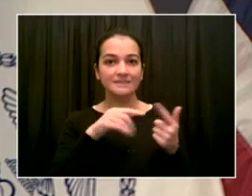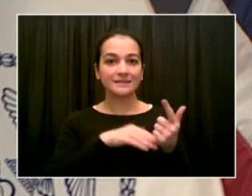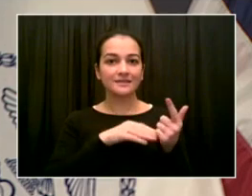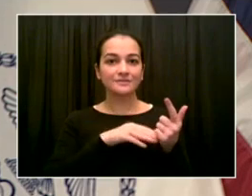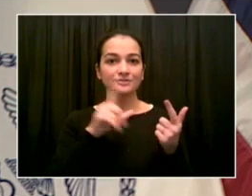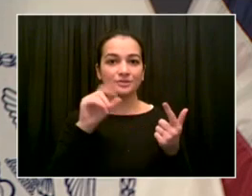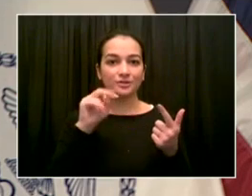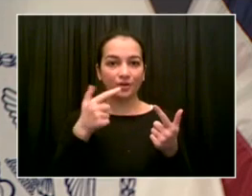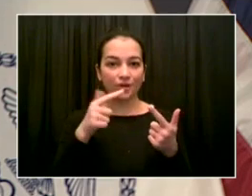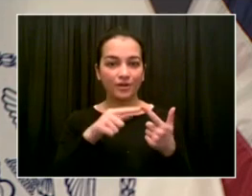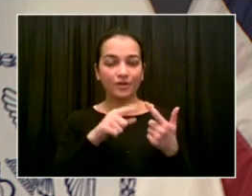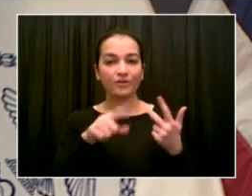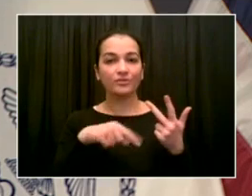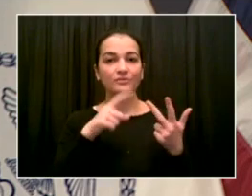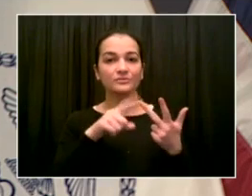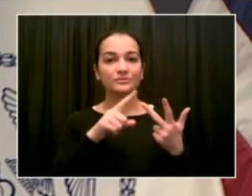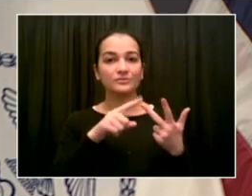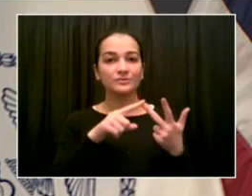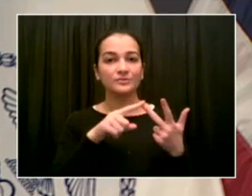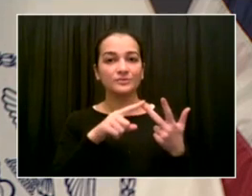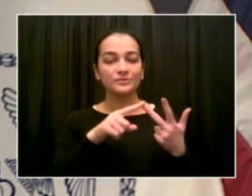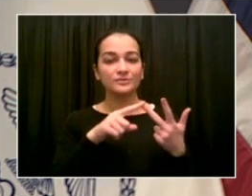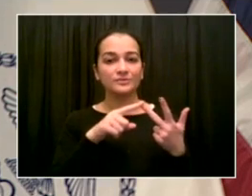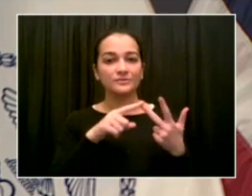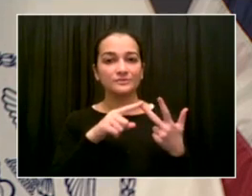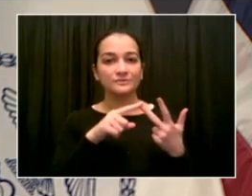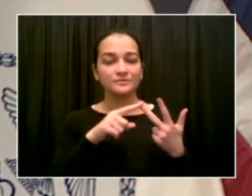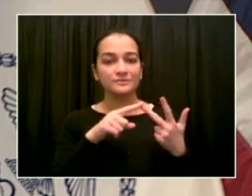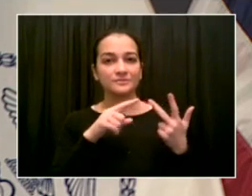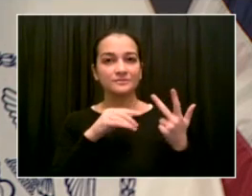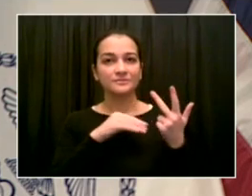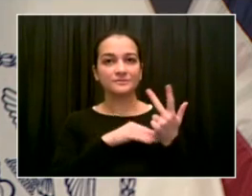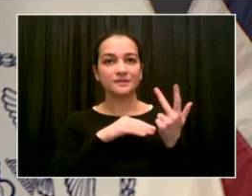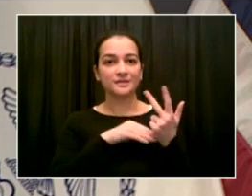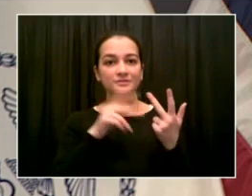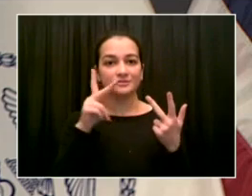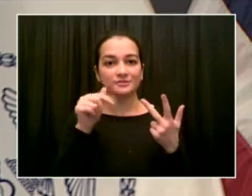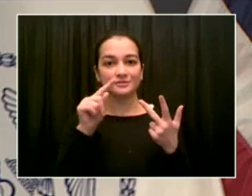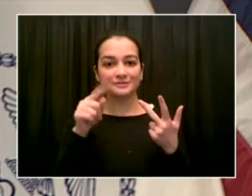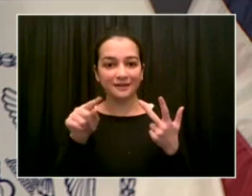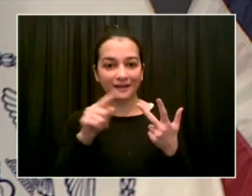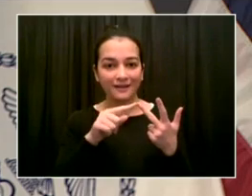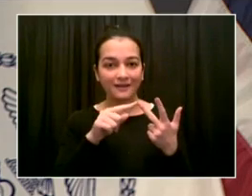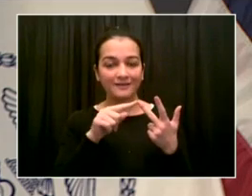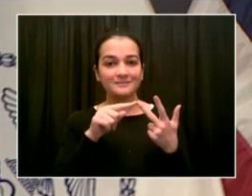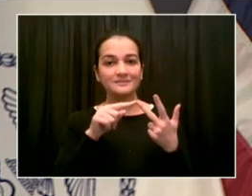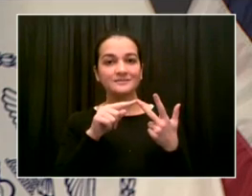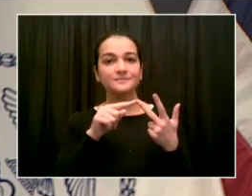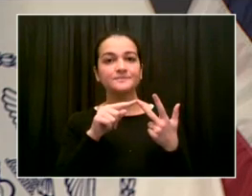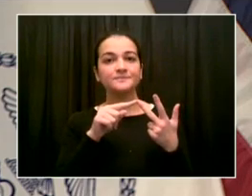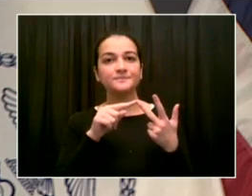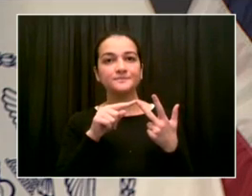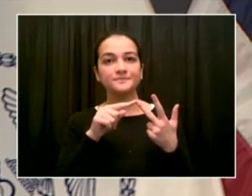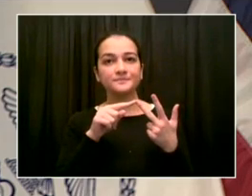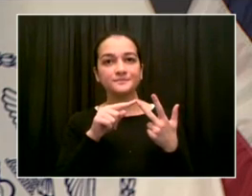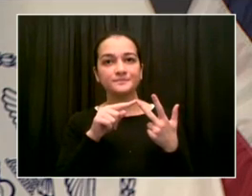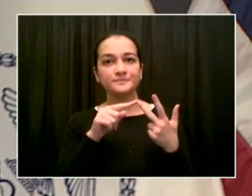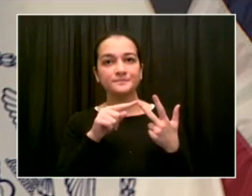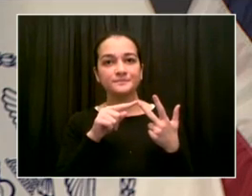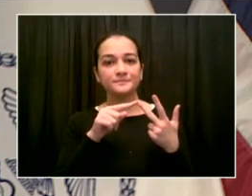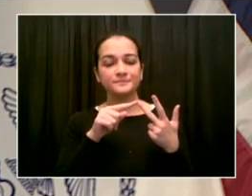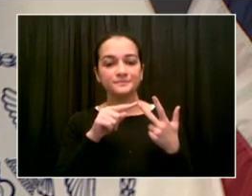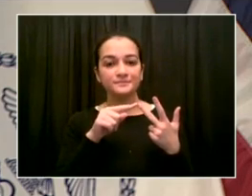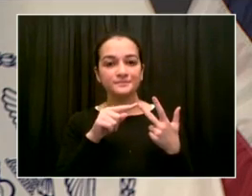Executive Director of the New York City Test and Trace Corps, and Dr. Mitch Katz, President and CEO of New York City Health and Hospitals.